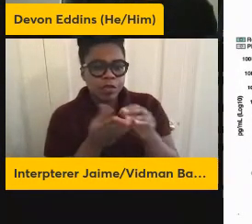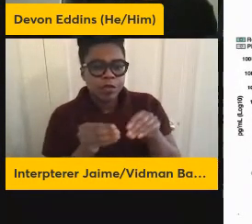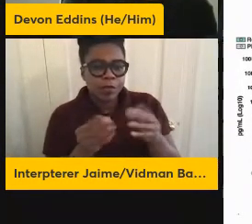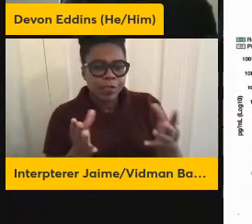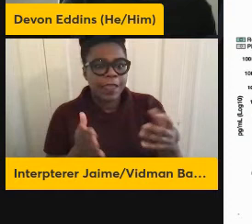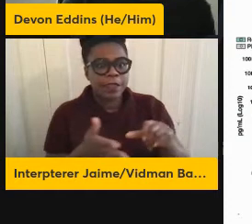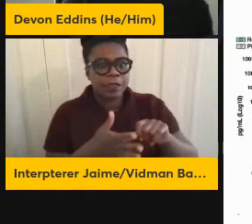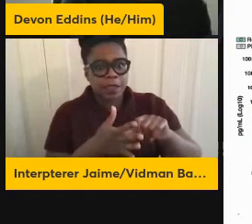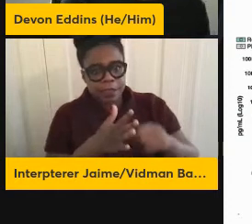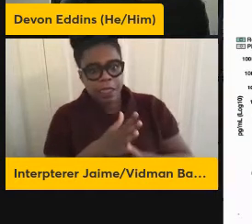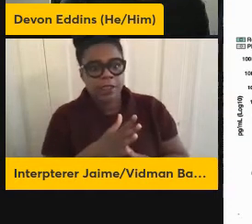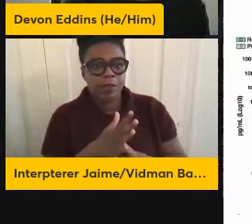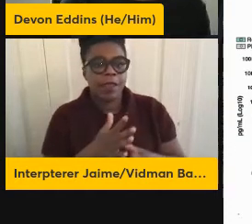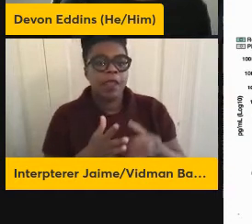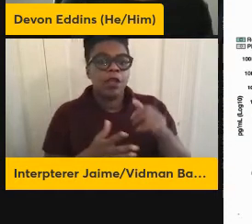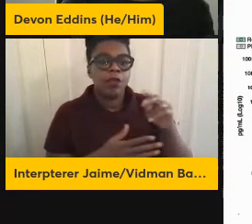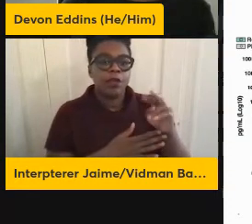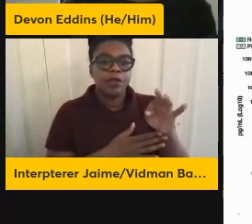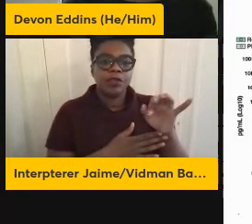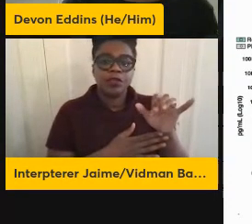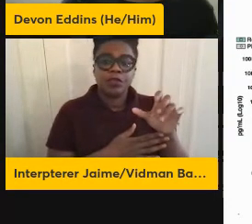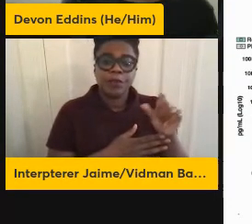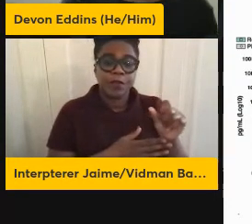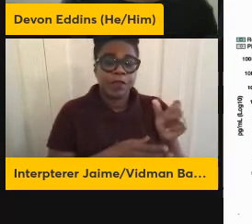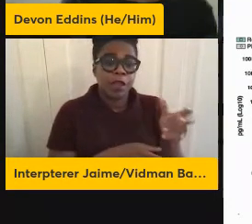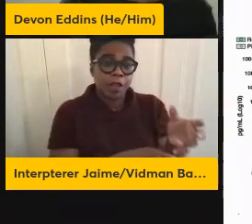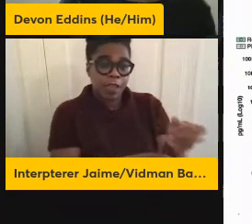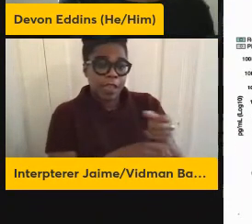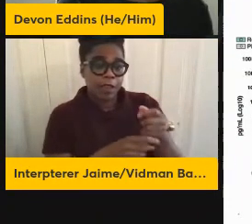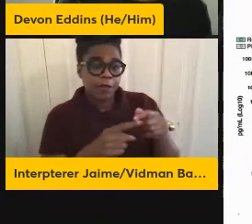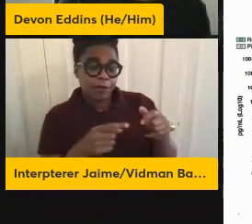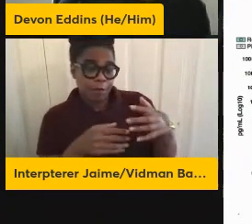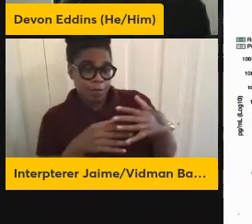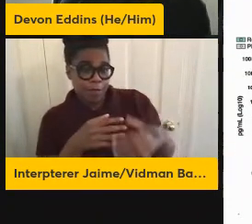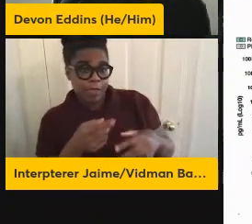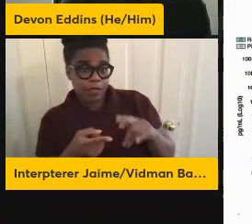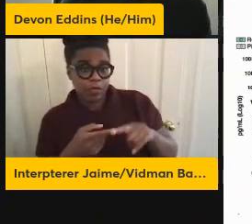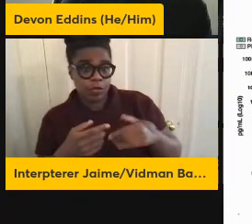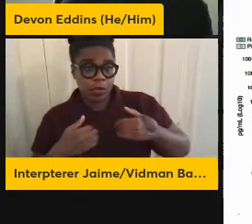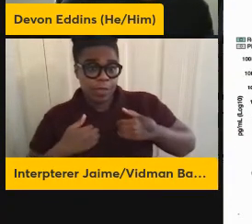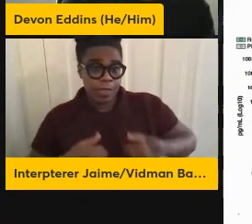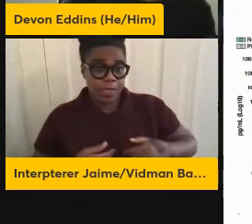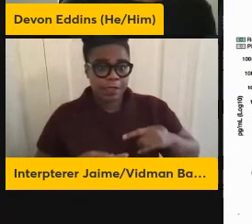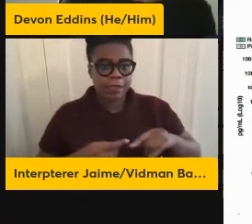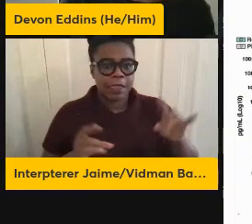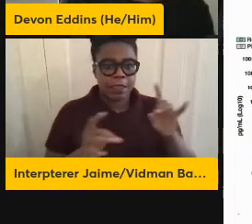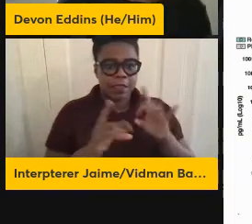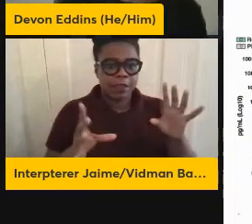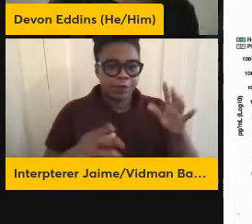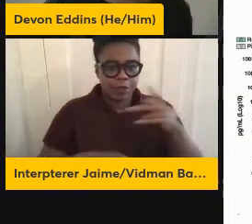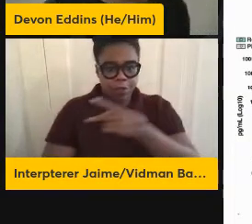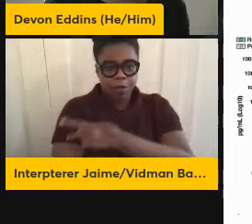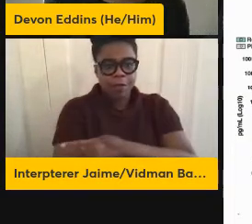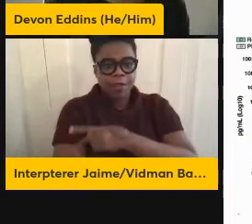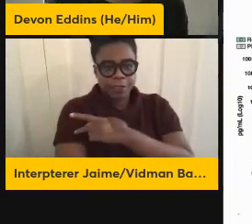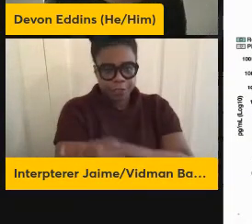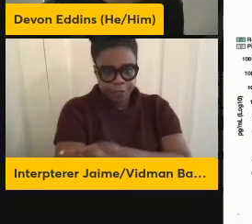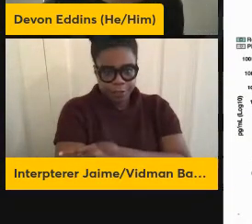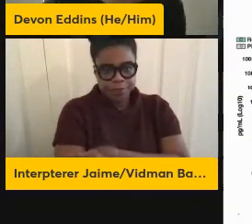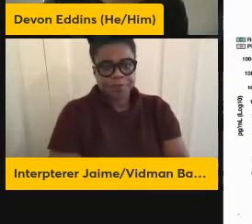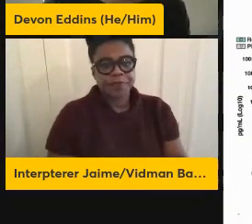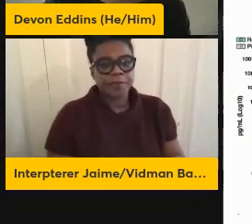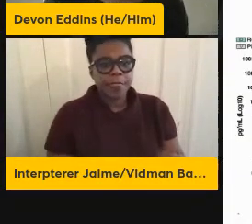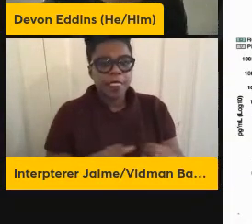exacerbated once neutrophils are recruited from the blood to the lungs in severe patients. And we also were able